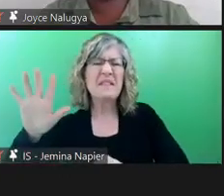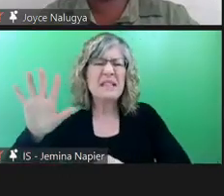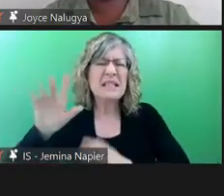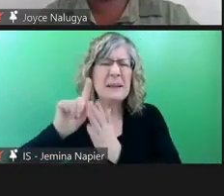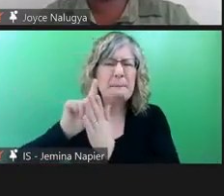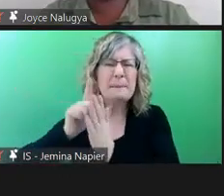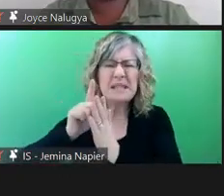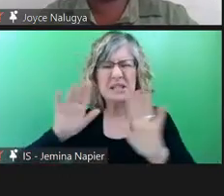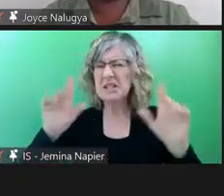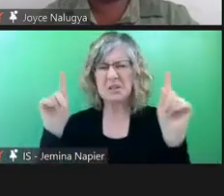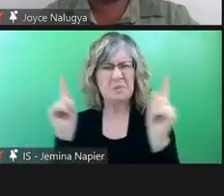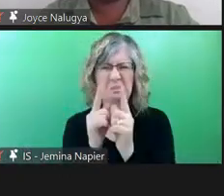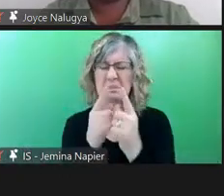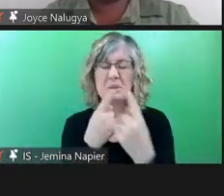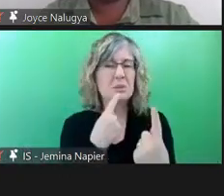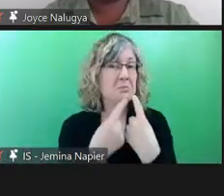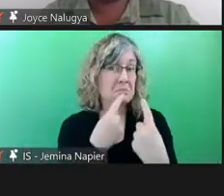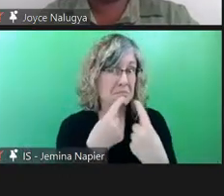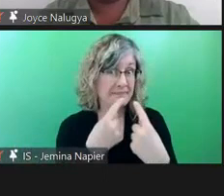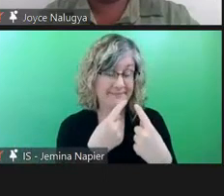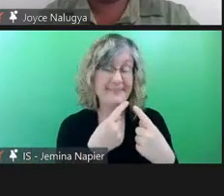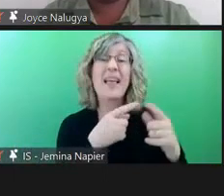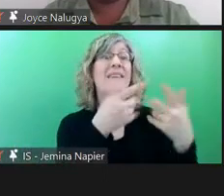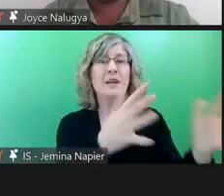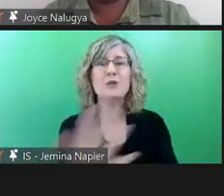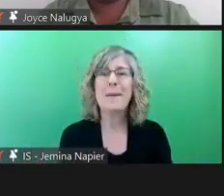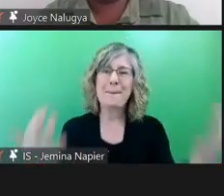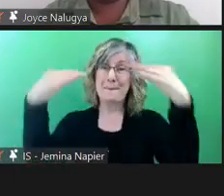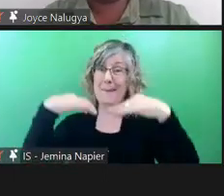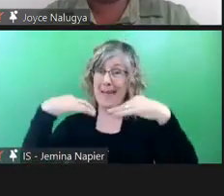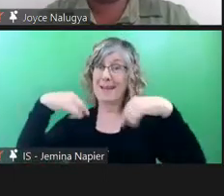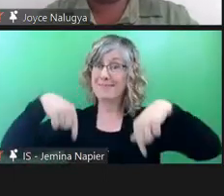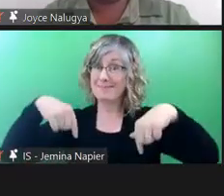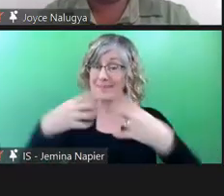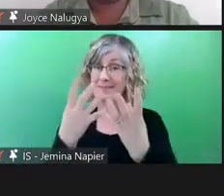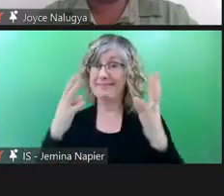after that. So I do hope you find this an opportunity to